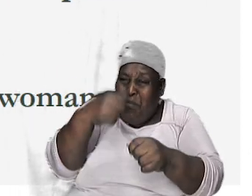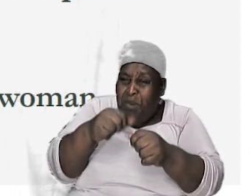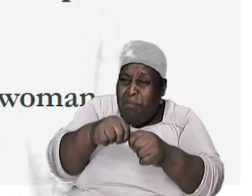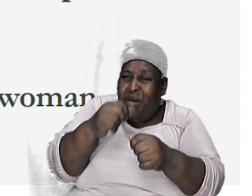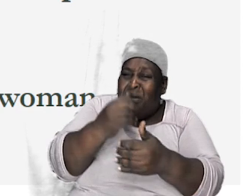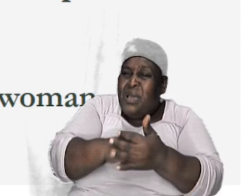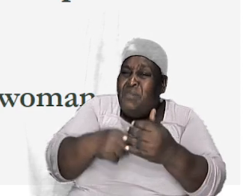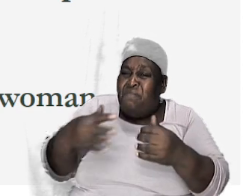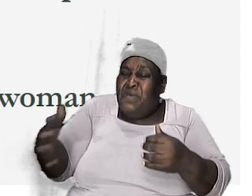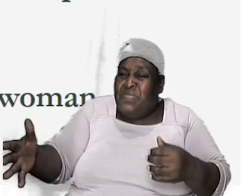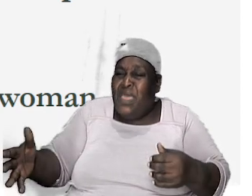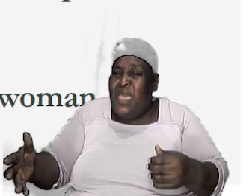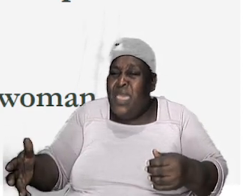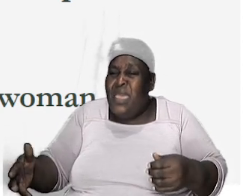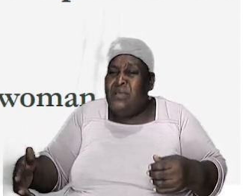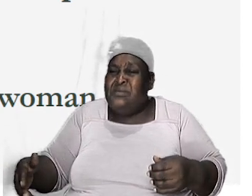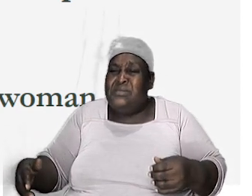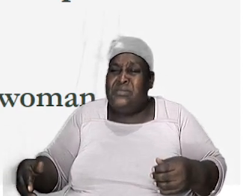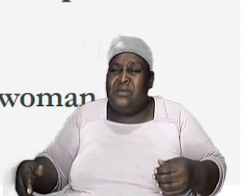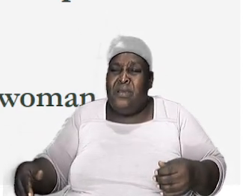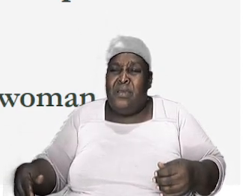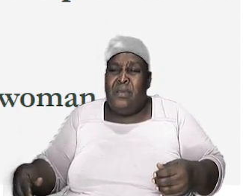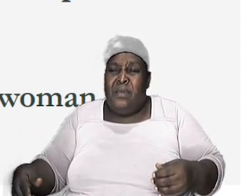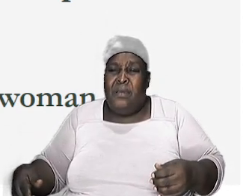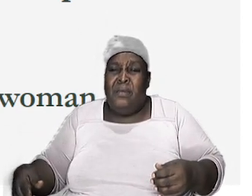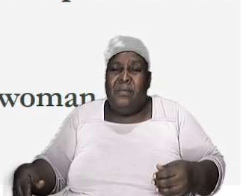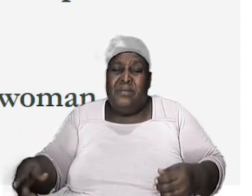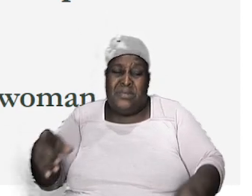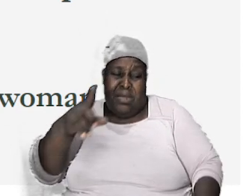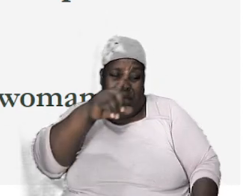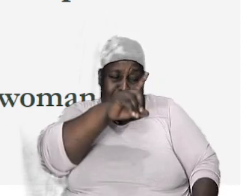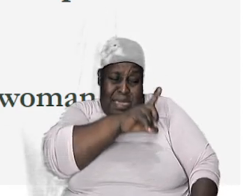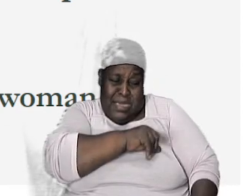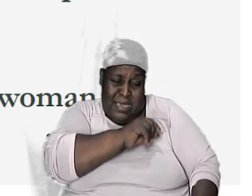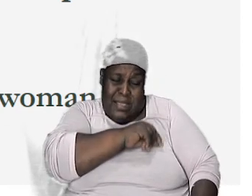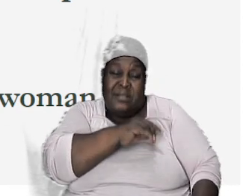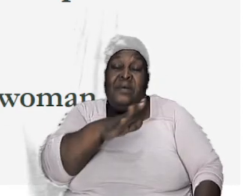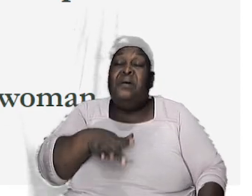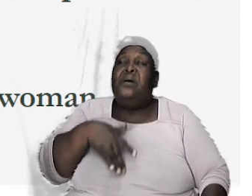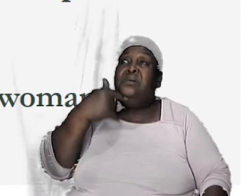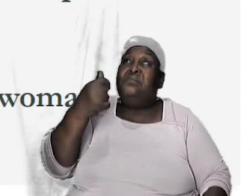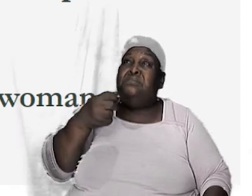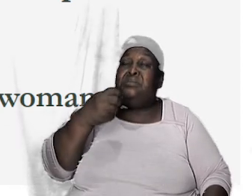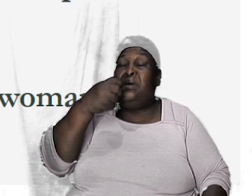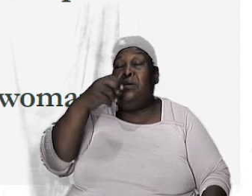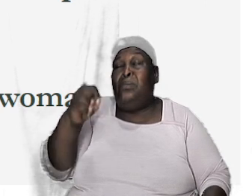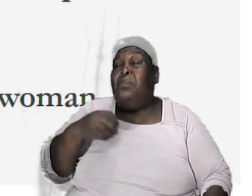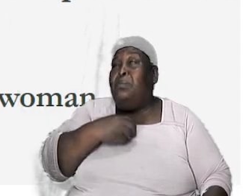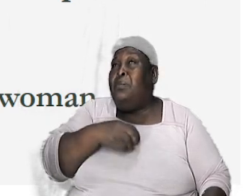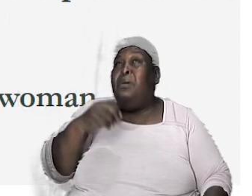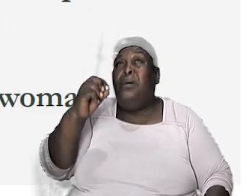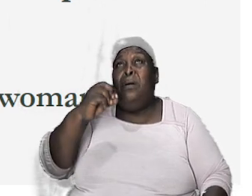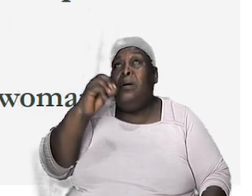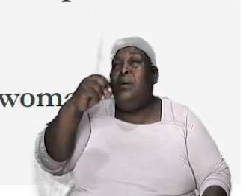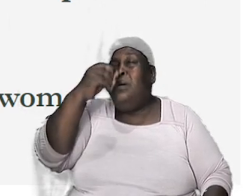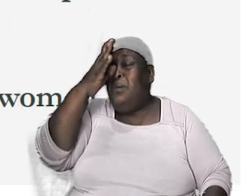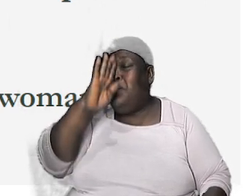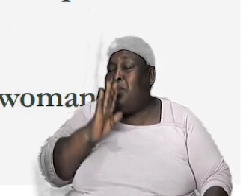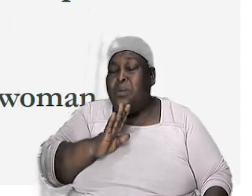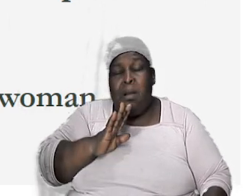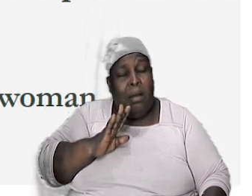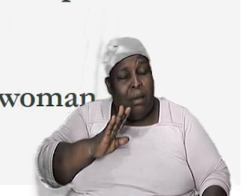things that is causing a bar, it creates this little guilty feeling. And you're like, God, oh my God. And you really don't have that awful